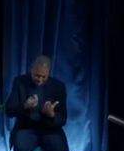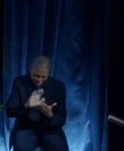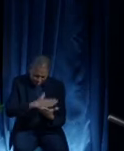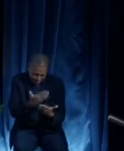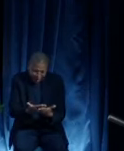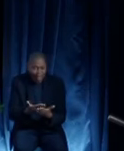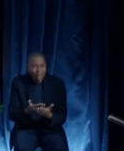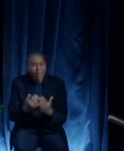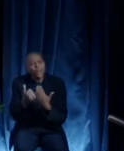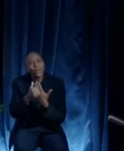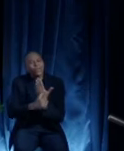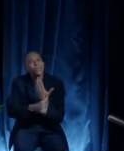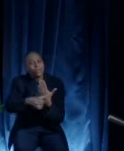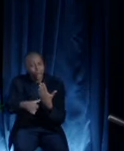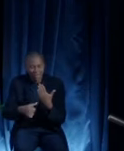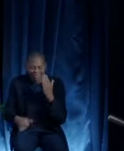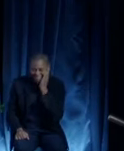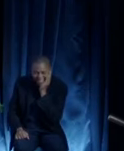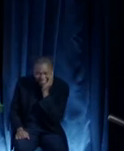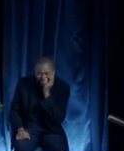So not everybody's grasp of history is